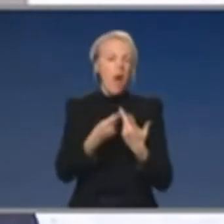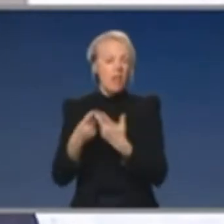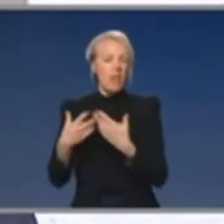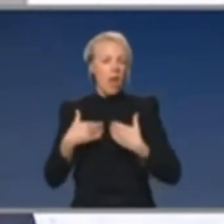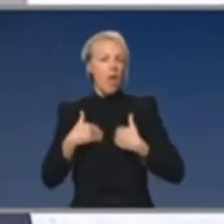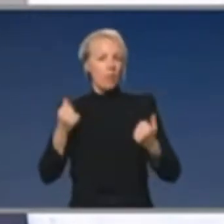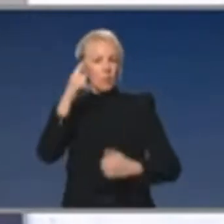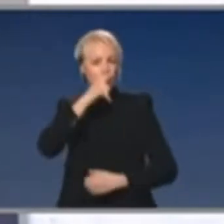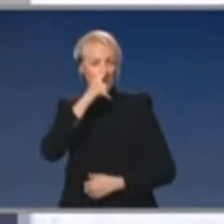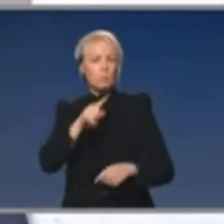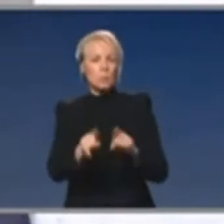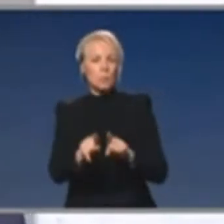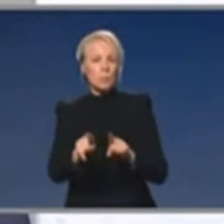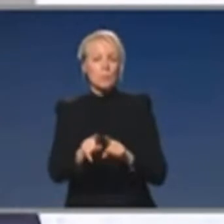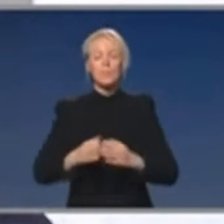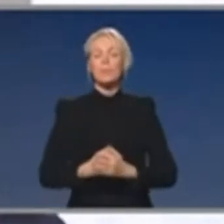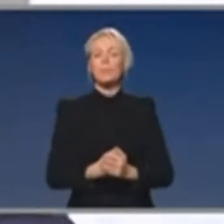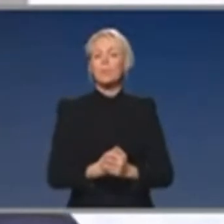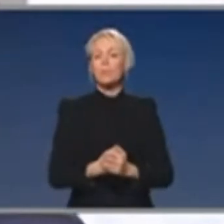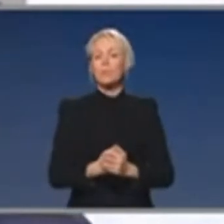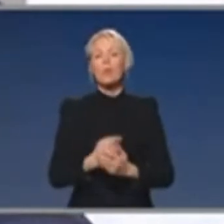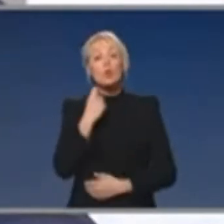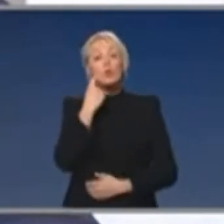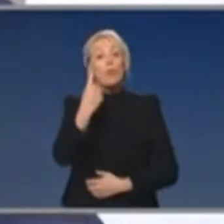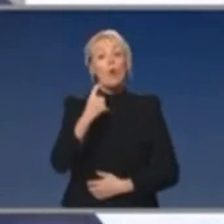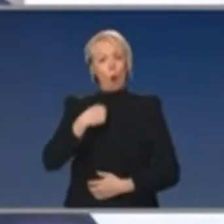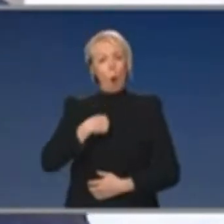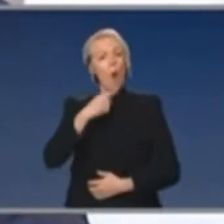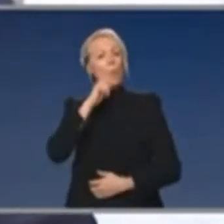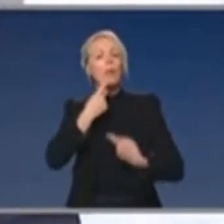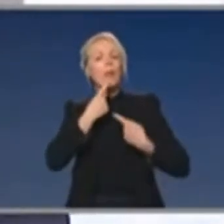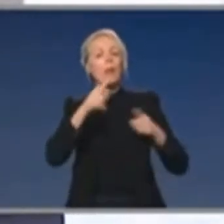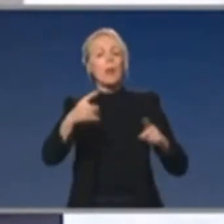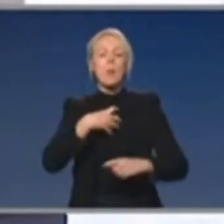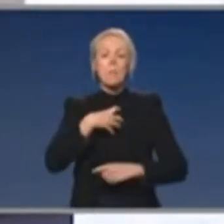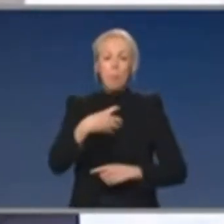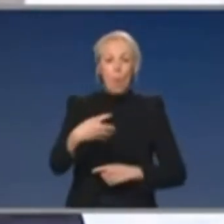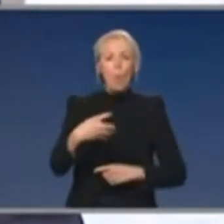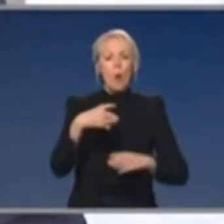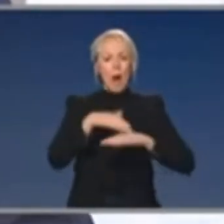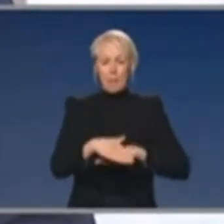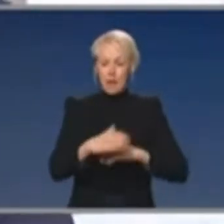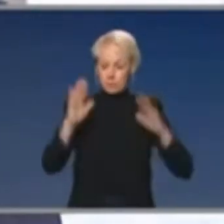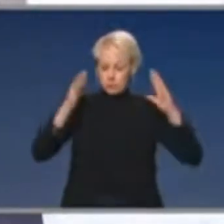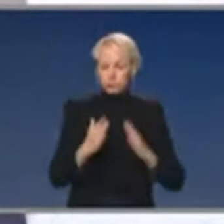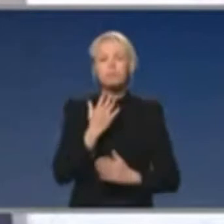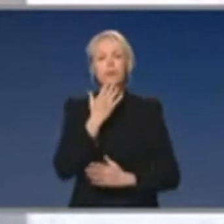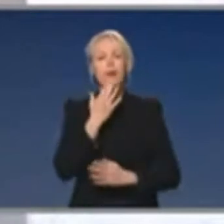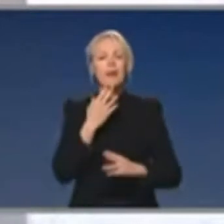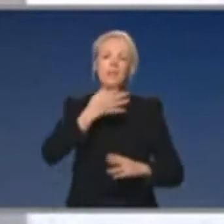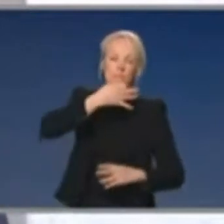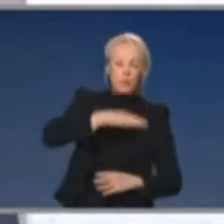Victoria, I've mentioned those additional Medicare subsidised therapy sessions. On the web, Beyond Blue's Coronavirus Wellbeing Support